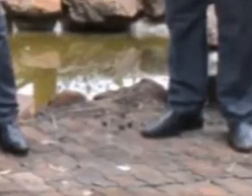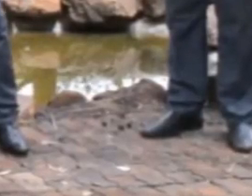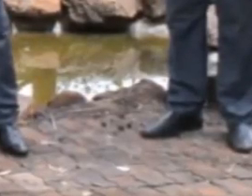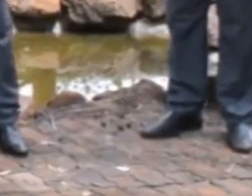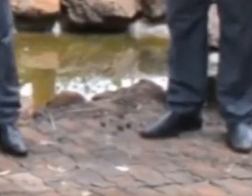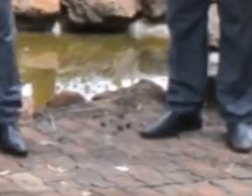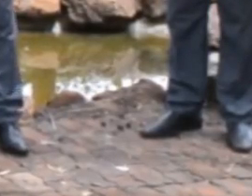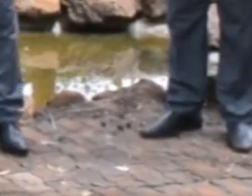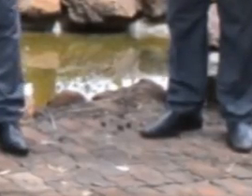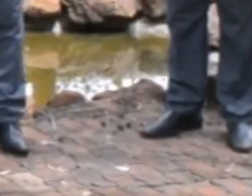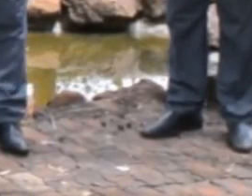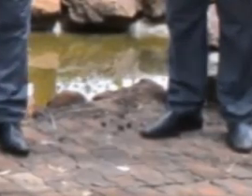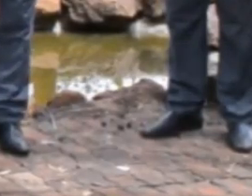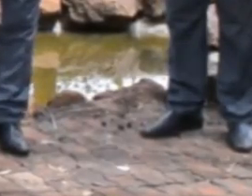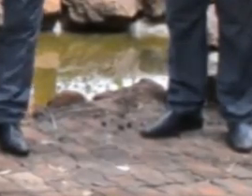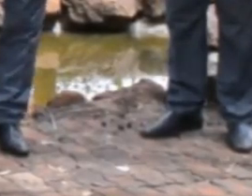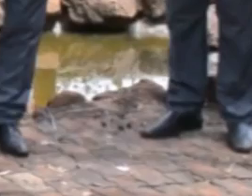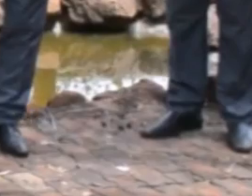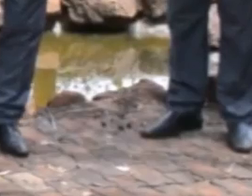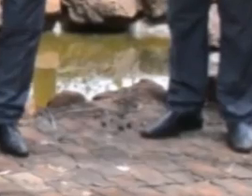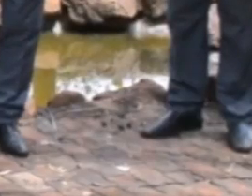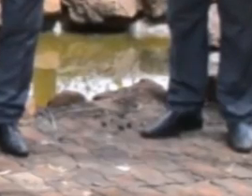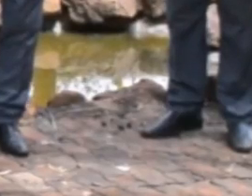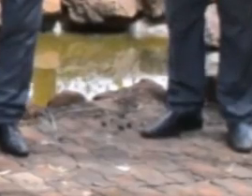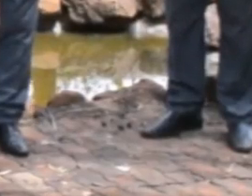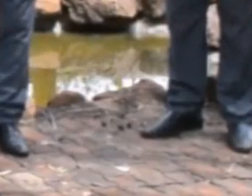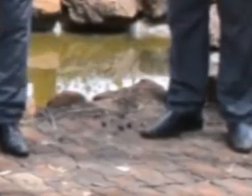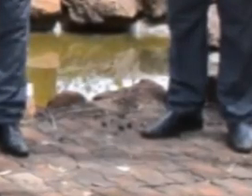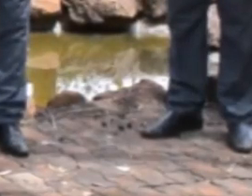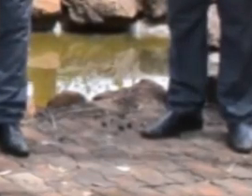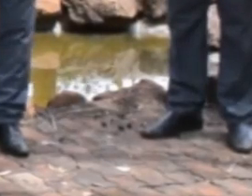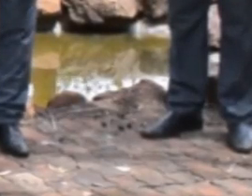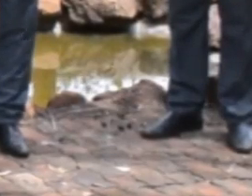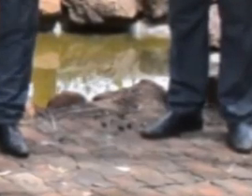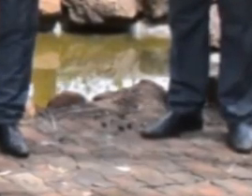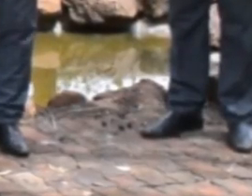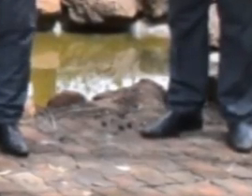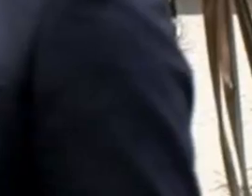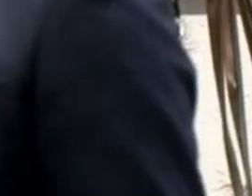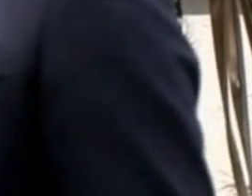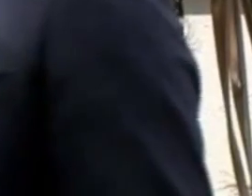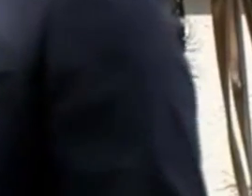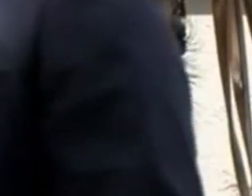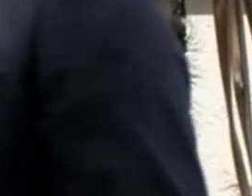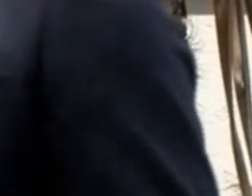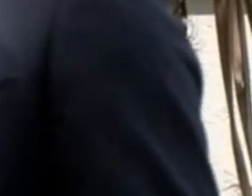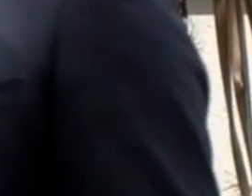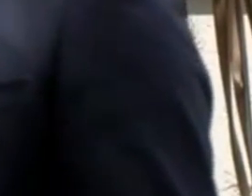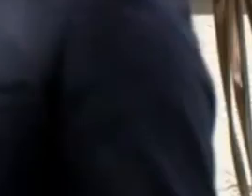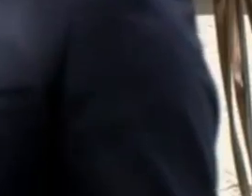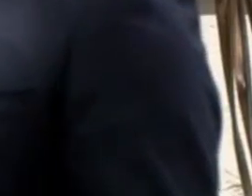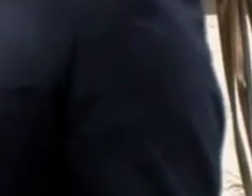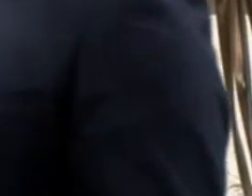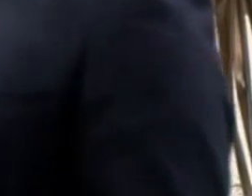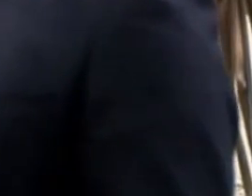that we be children of God, that you and me should be. We are the